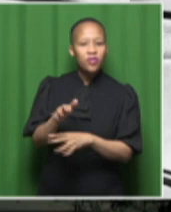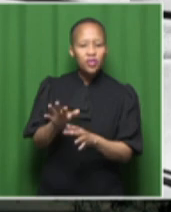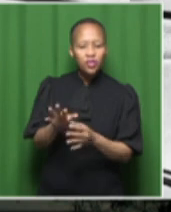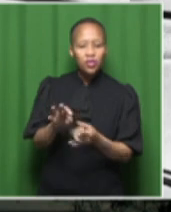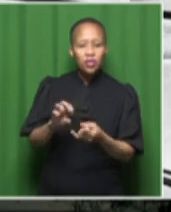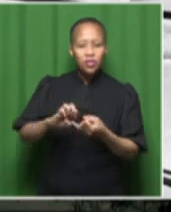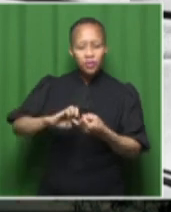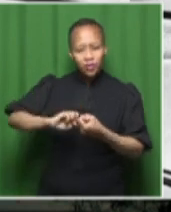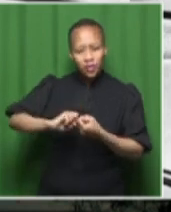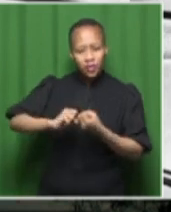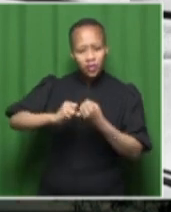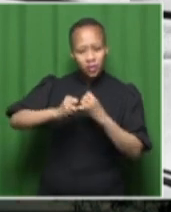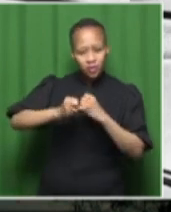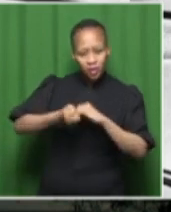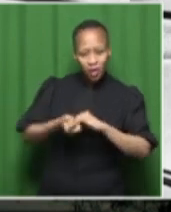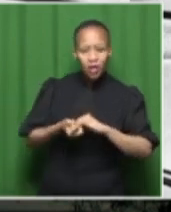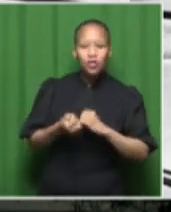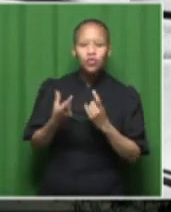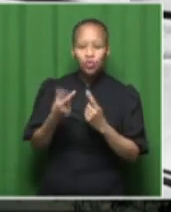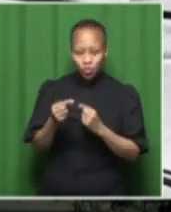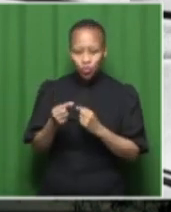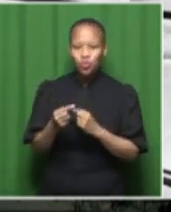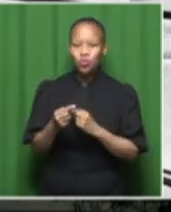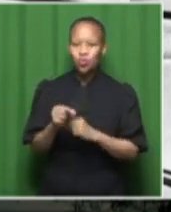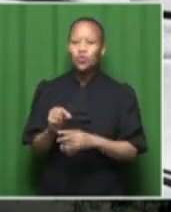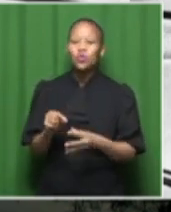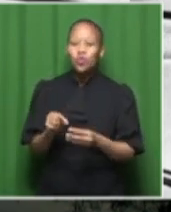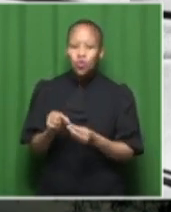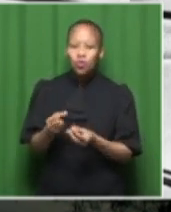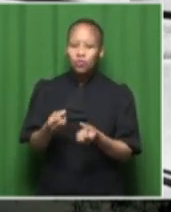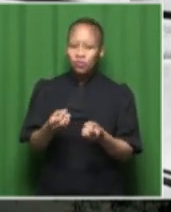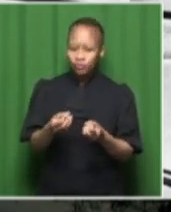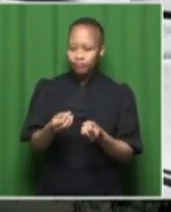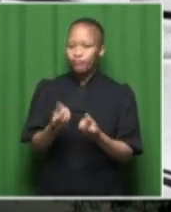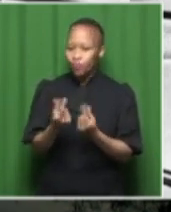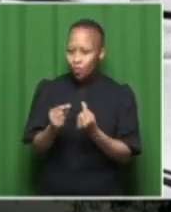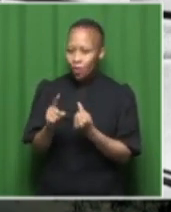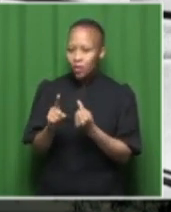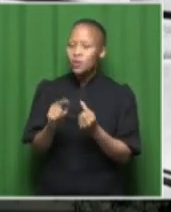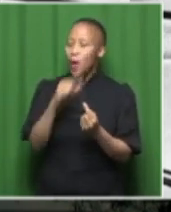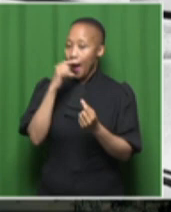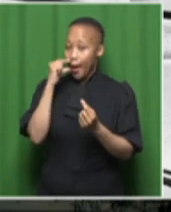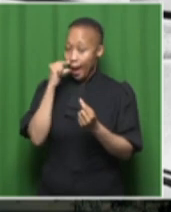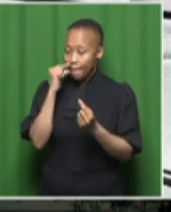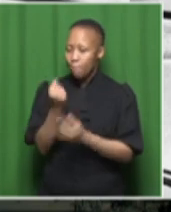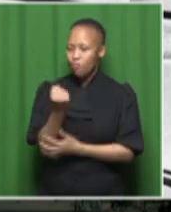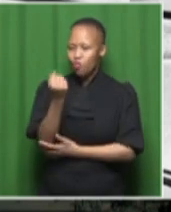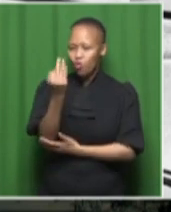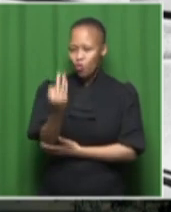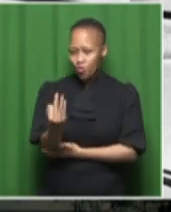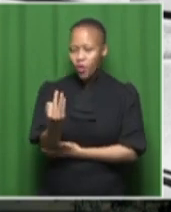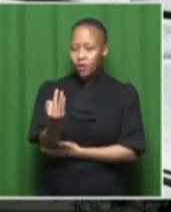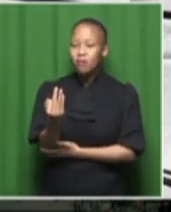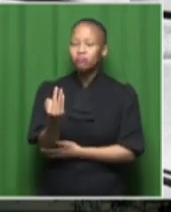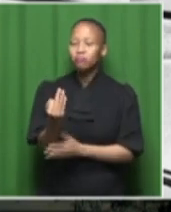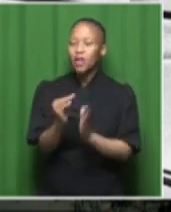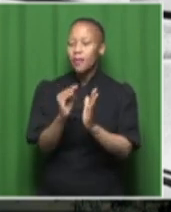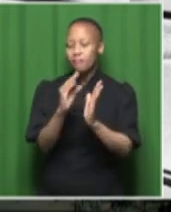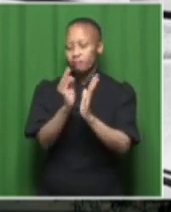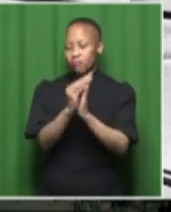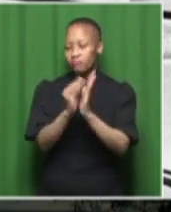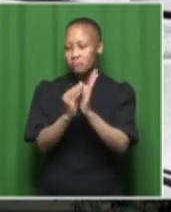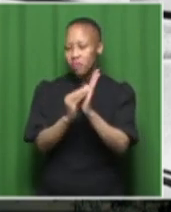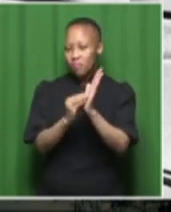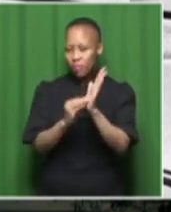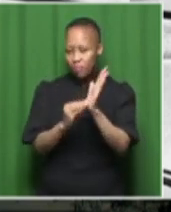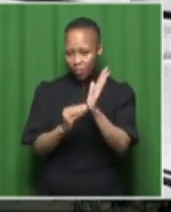speculate what the board's problem may have been in terms of finding three names, if they still cannot come up with